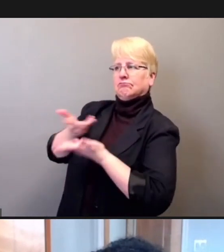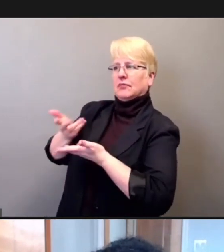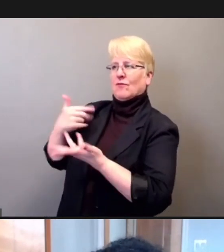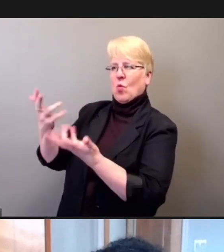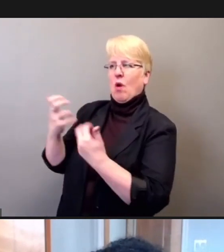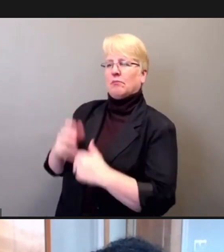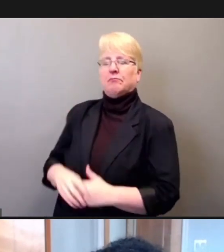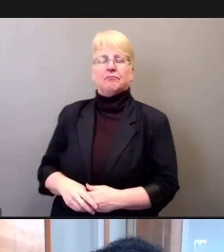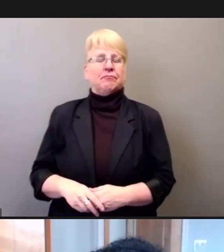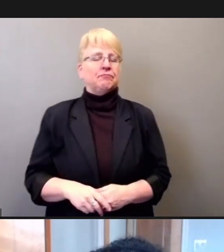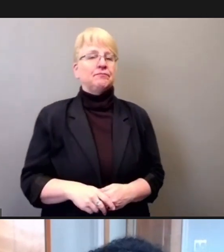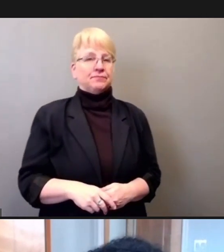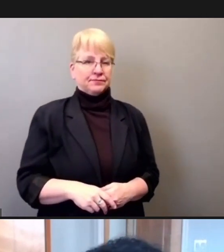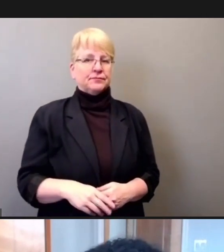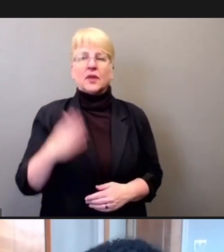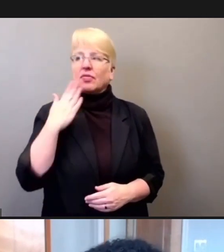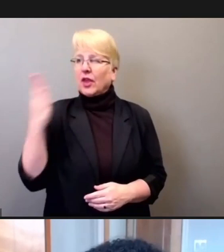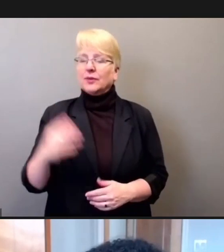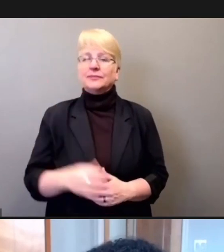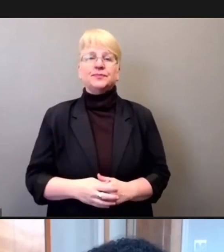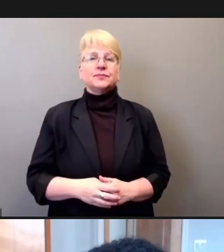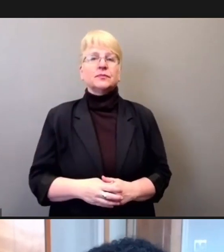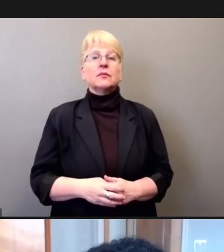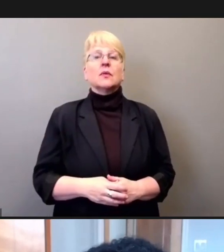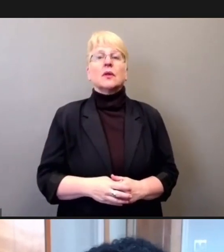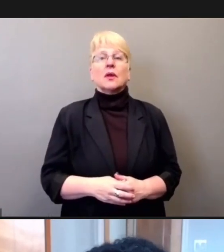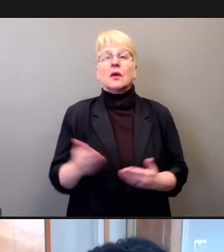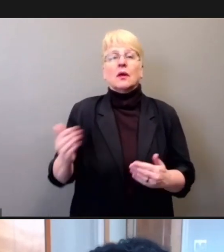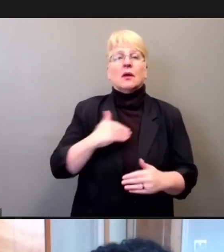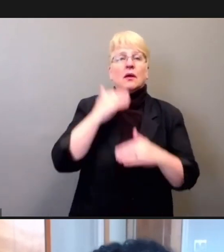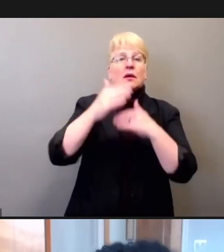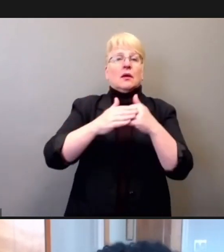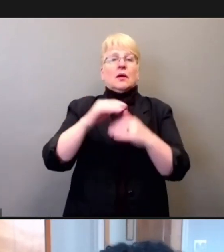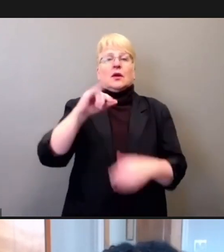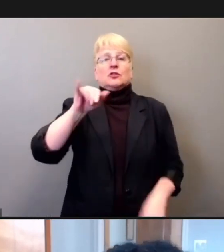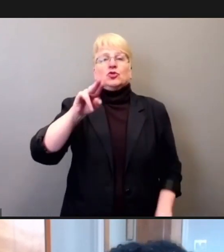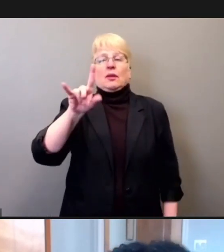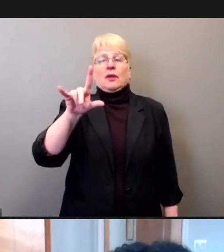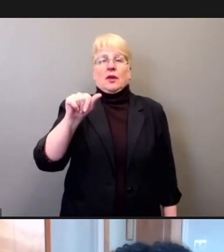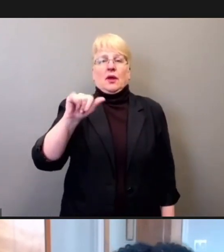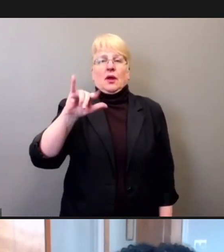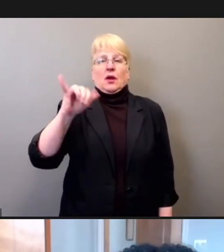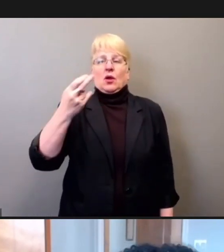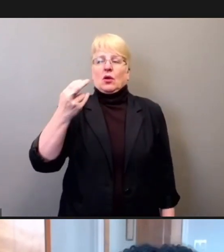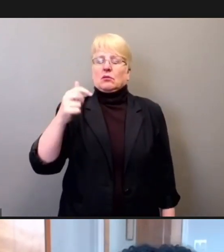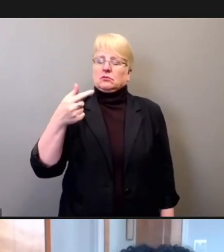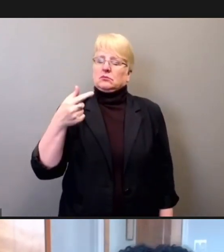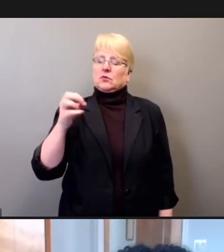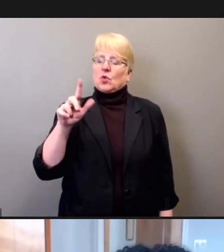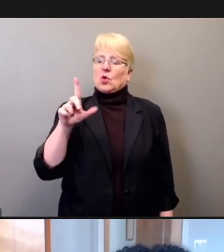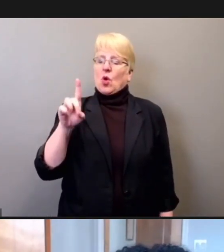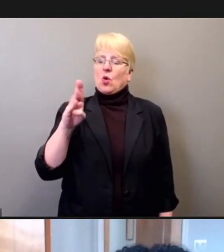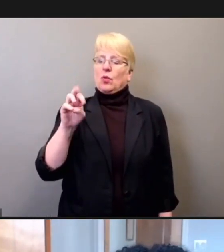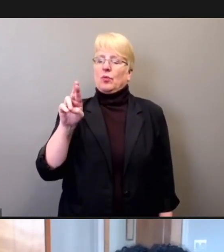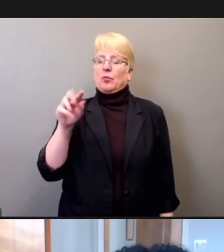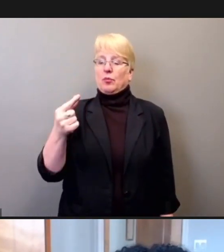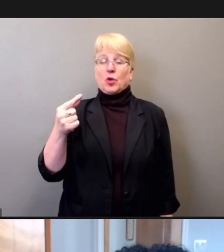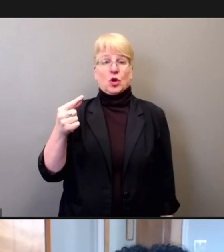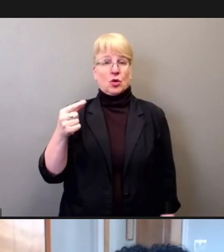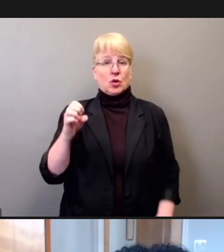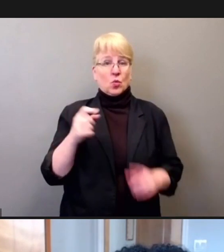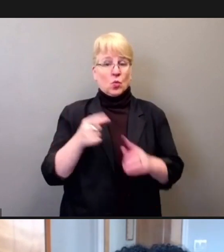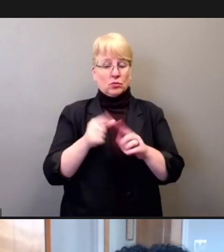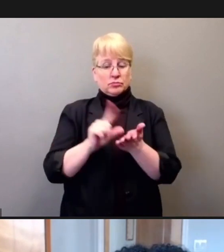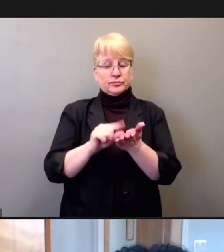Thank you, Governor and Secretaries. Next, I'll go to Julia Goldberg with the Santa Fe Reporter. And Julia,